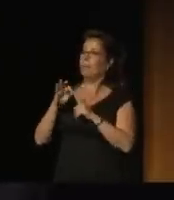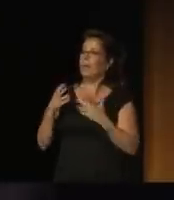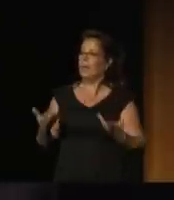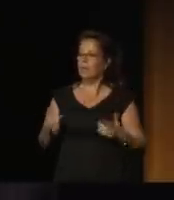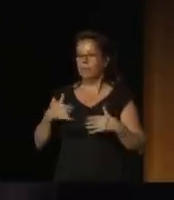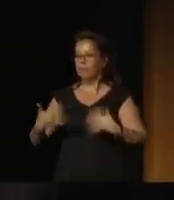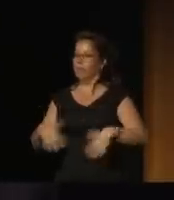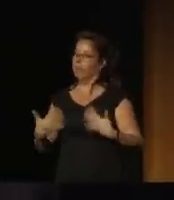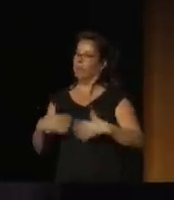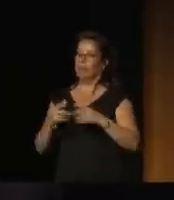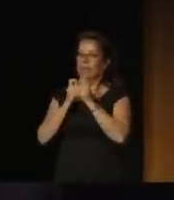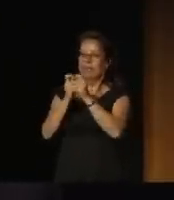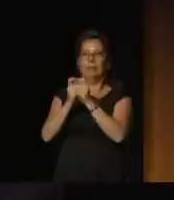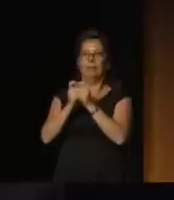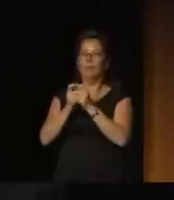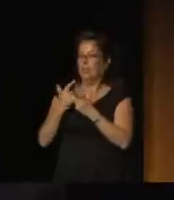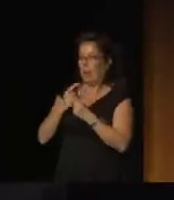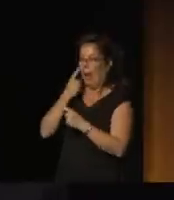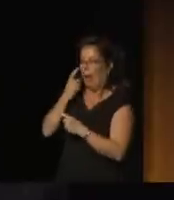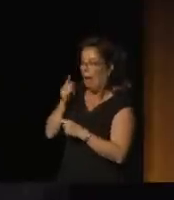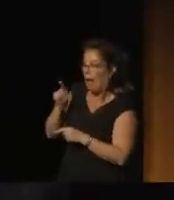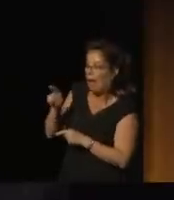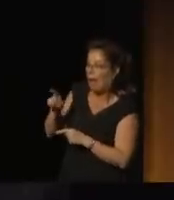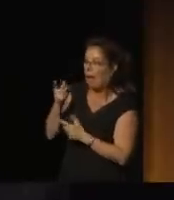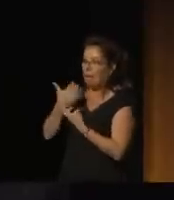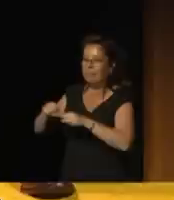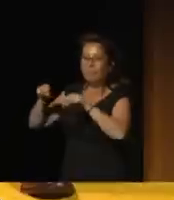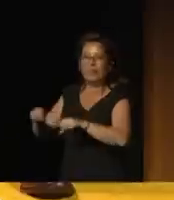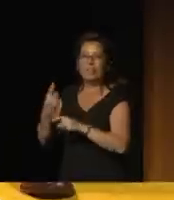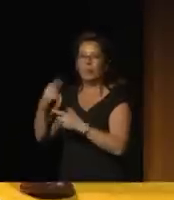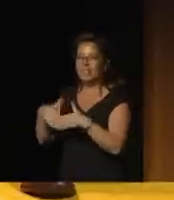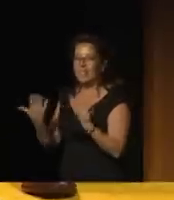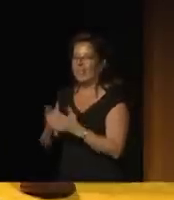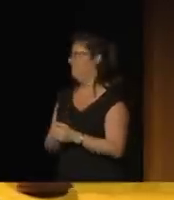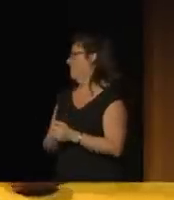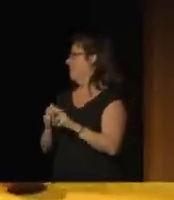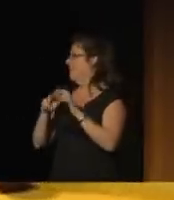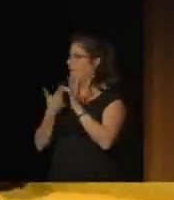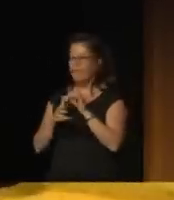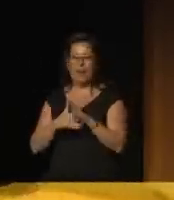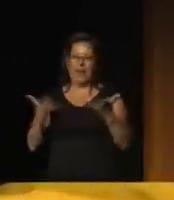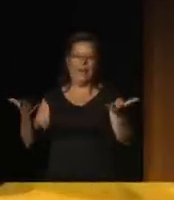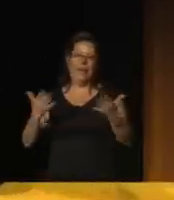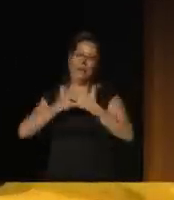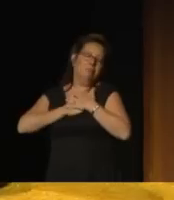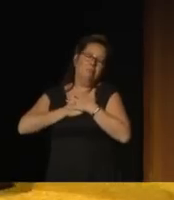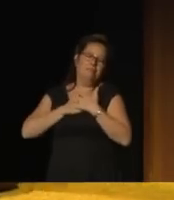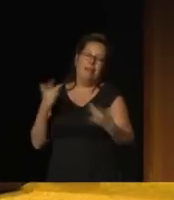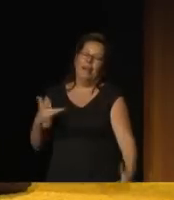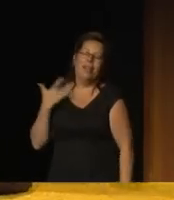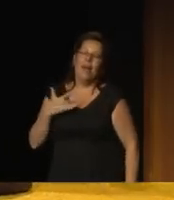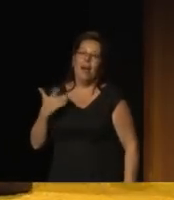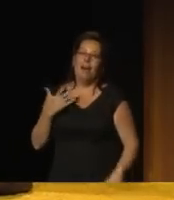see you in the White House, so let's wait to see if that ends up happening. And Fran, you're just so fabulous. I'm glad you exist. And I want you...